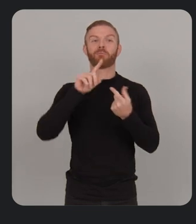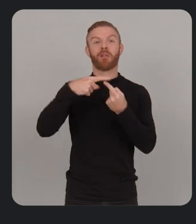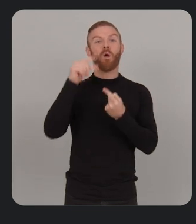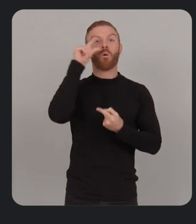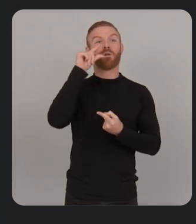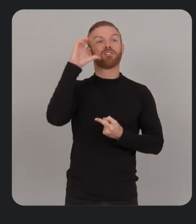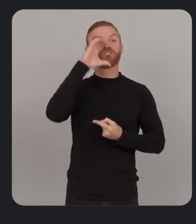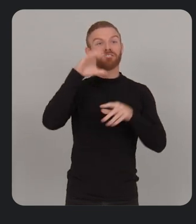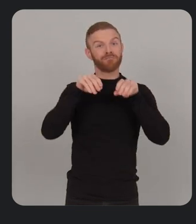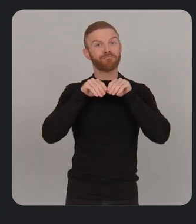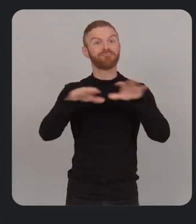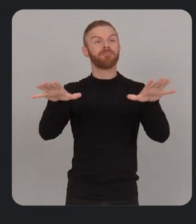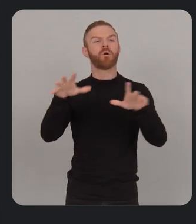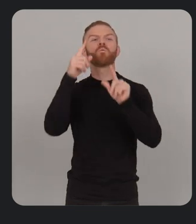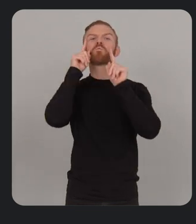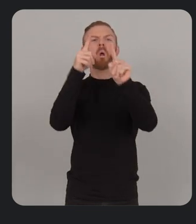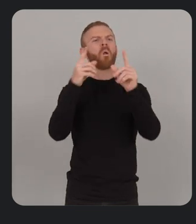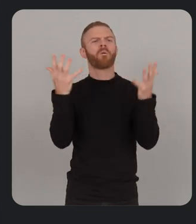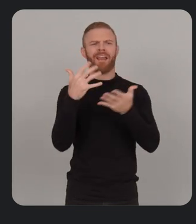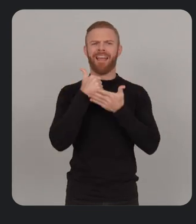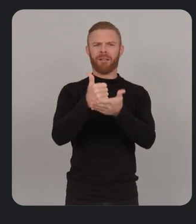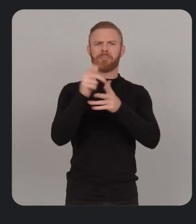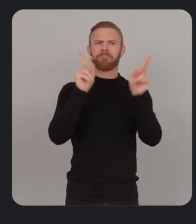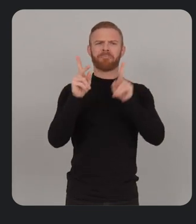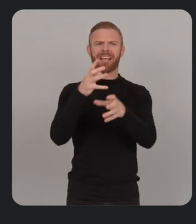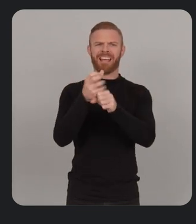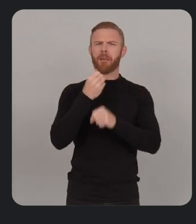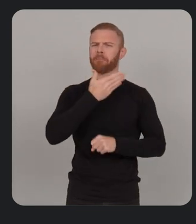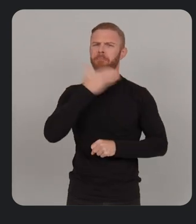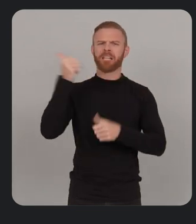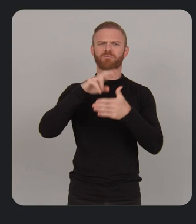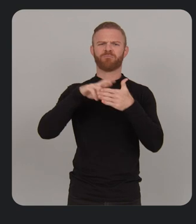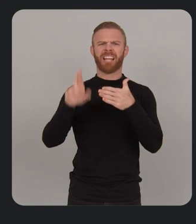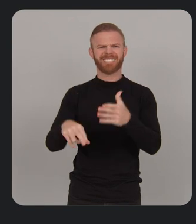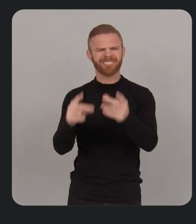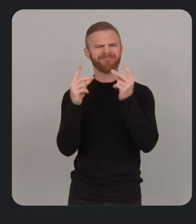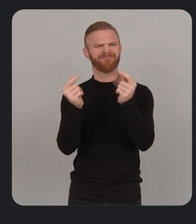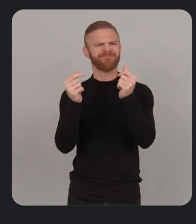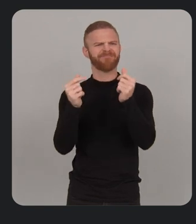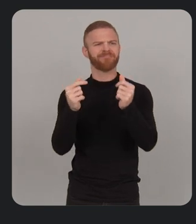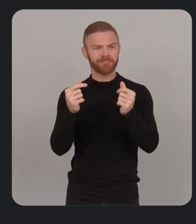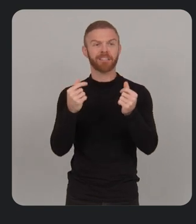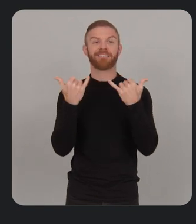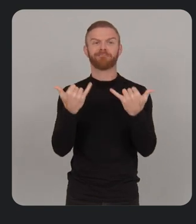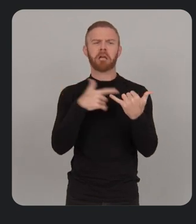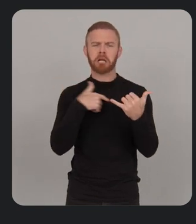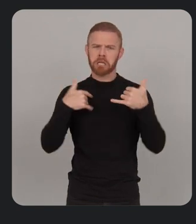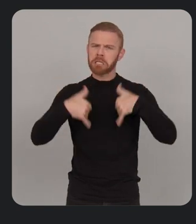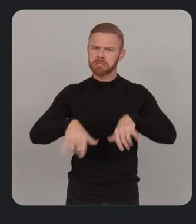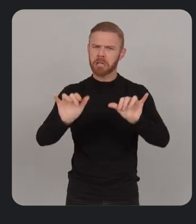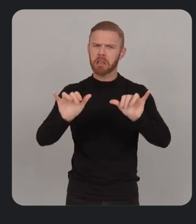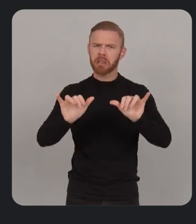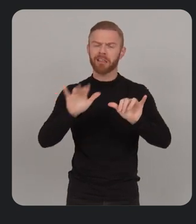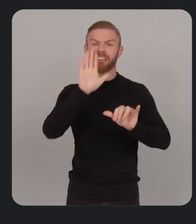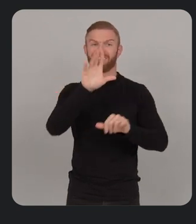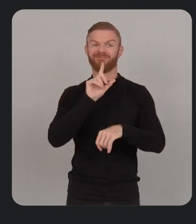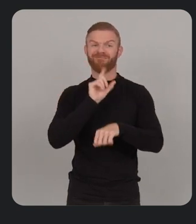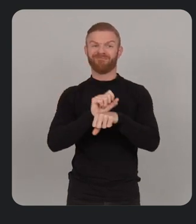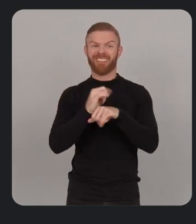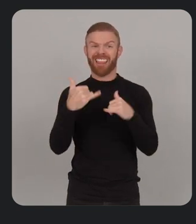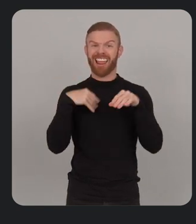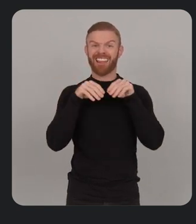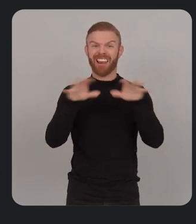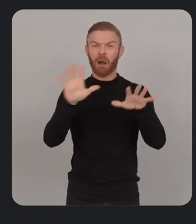When Google Search launched, the goal was to help people get the best results, and ASAP. Today, we still do that.